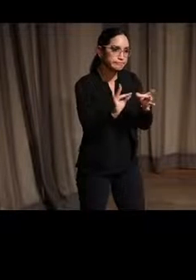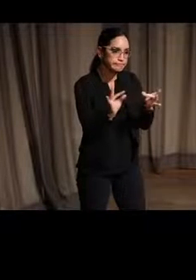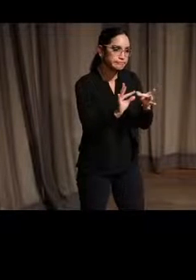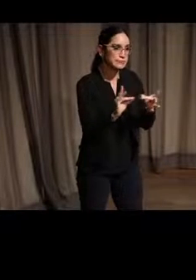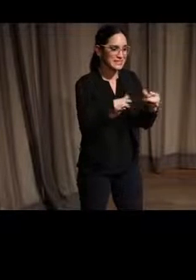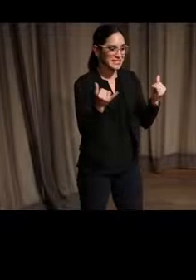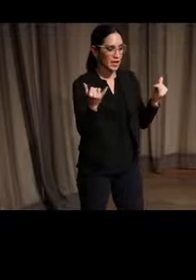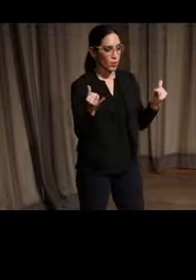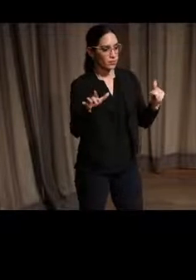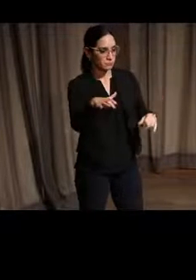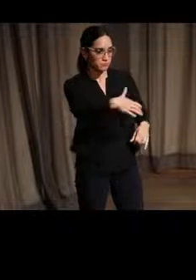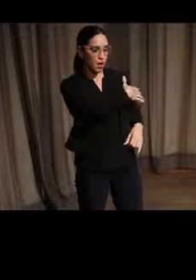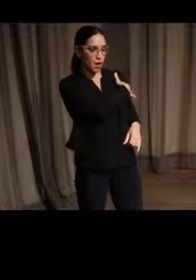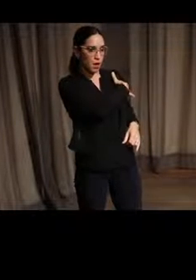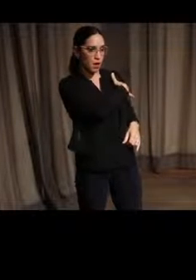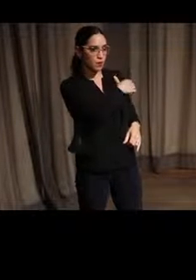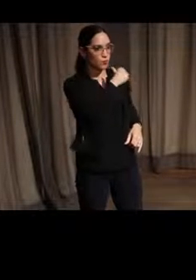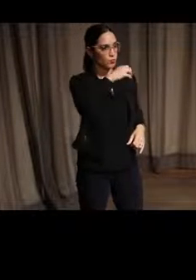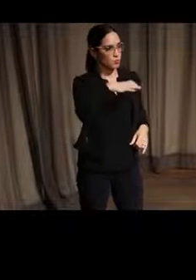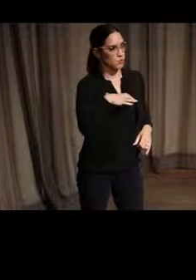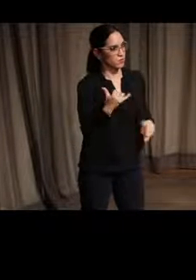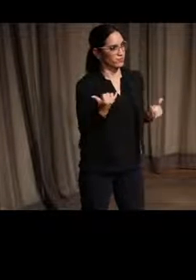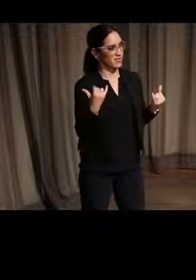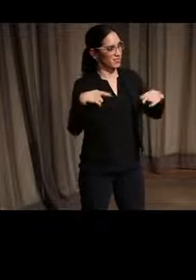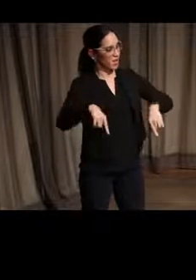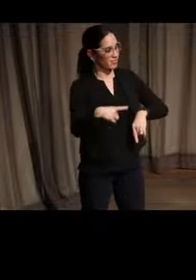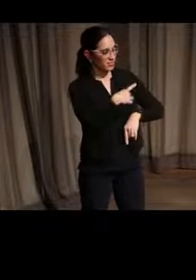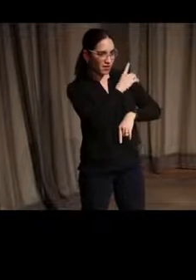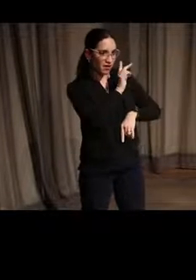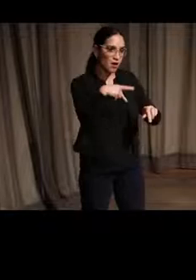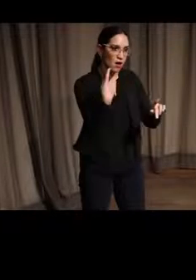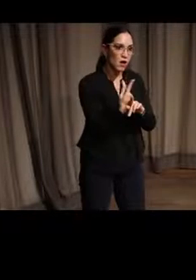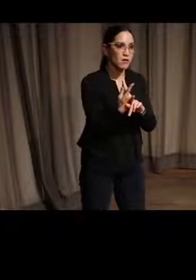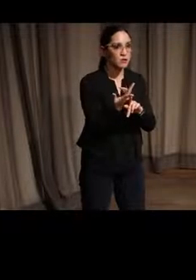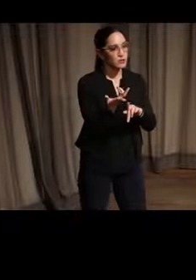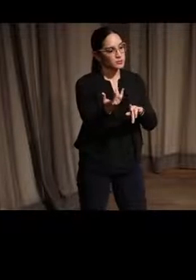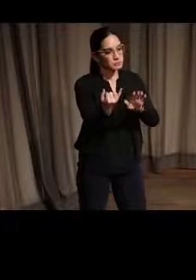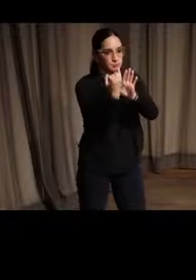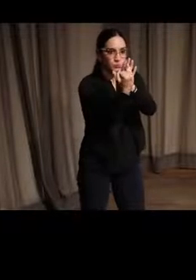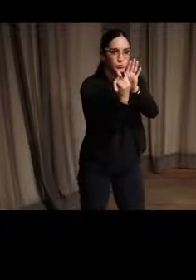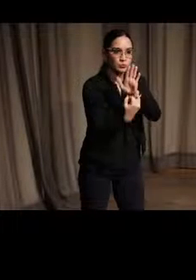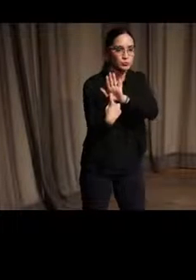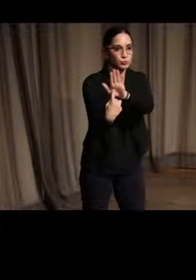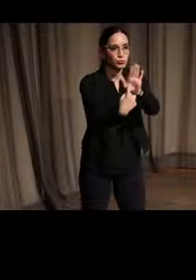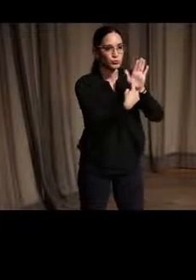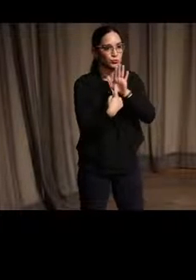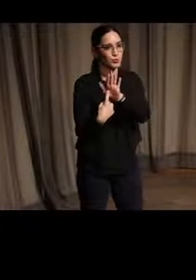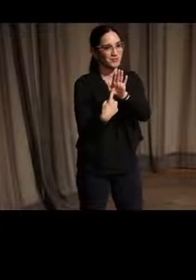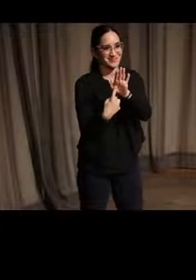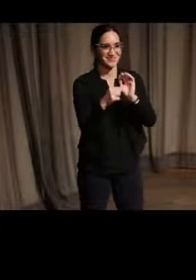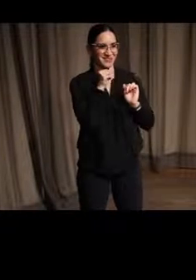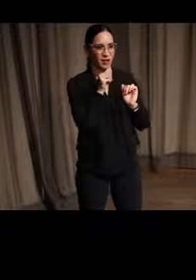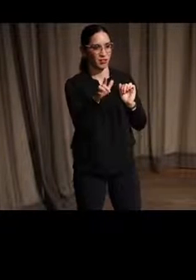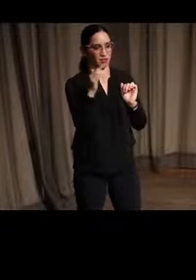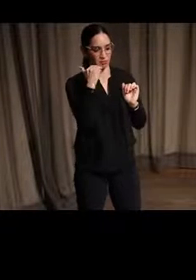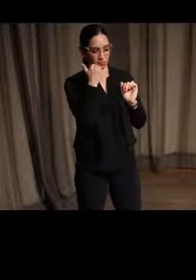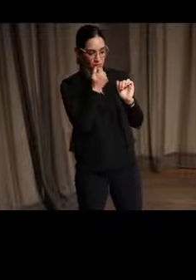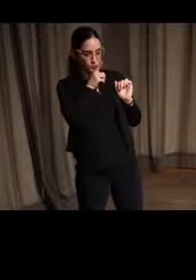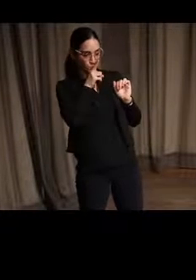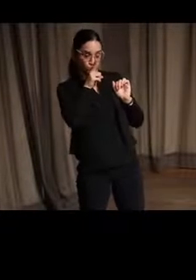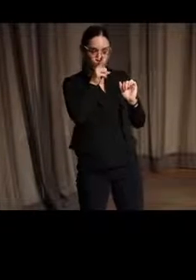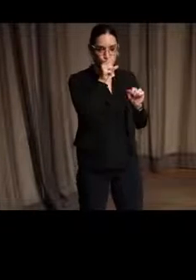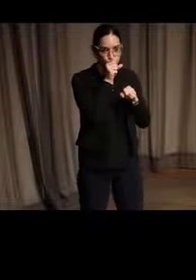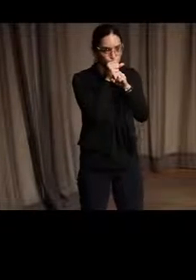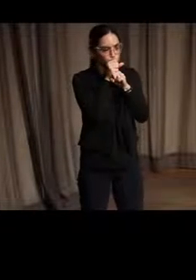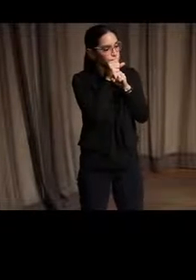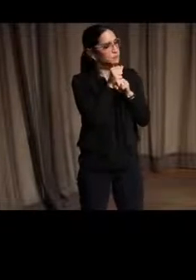own that conversation. And I think that the work does that, right? It doesn't shy away from what we normally shy away from. Instead, it opens it up.